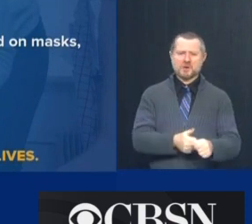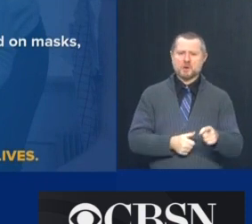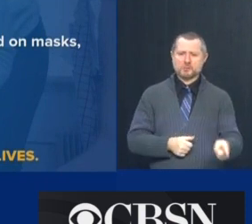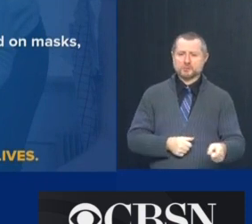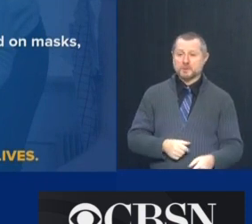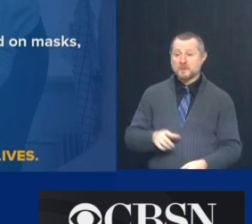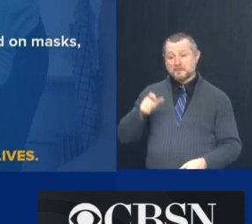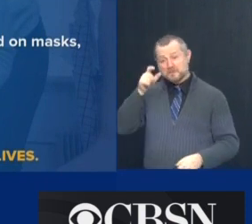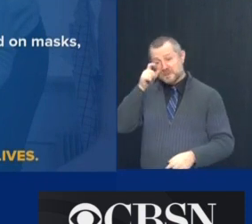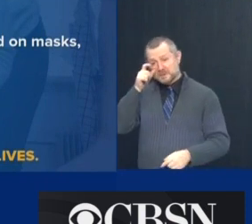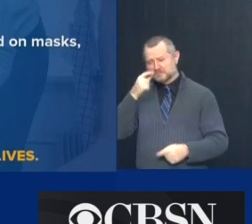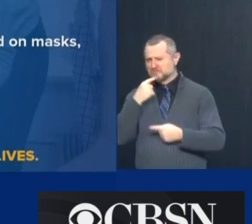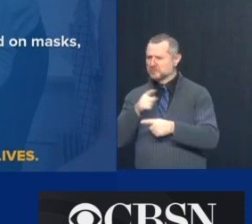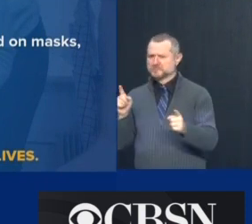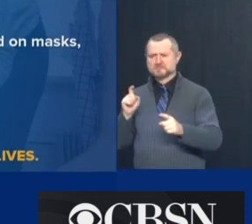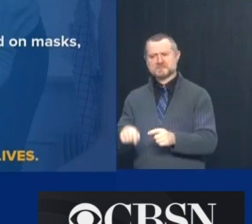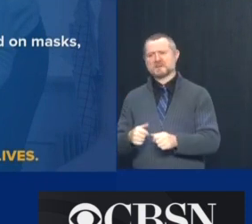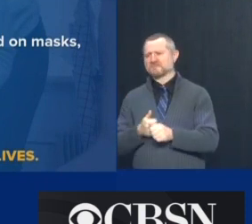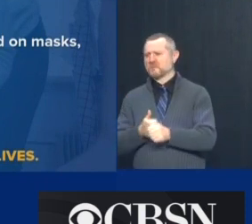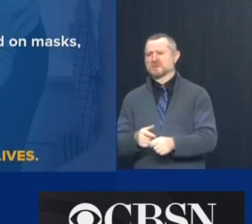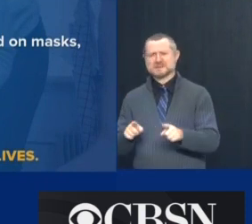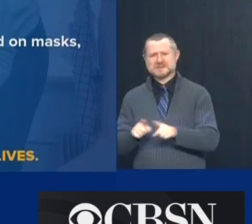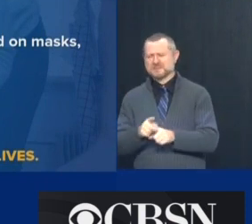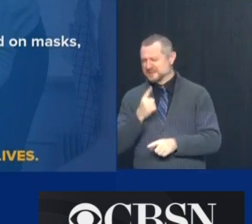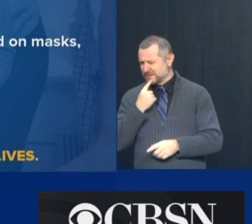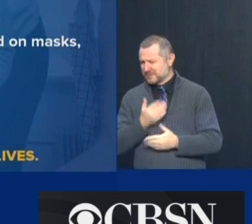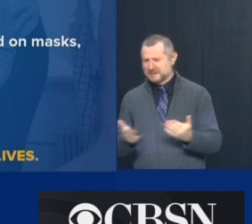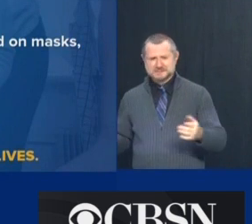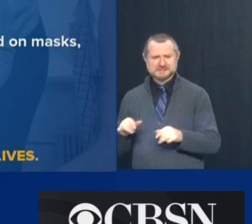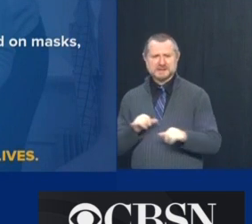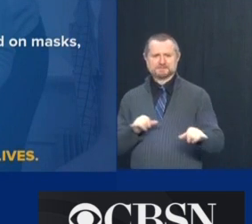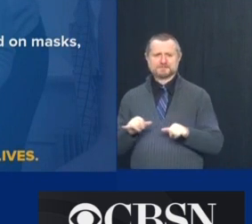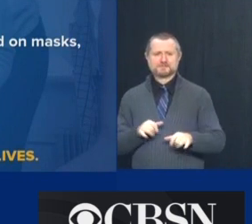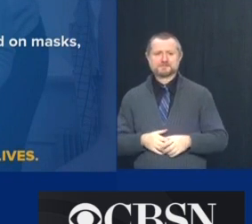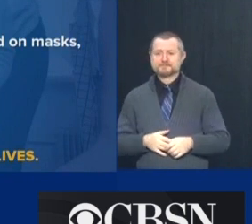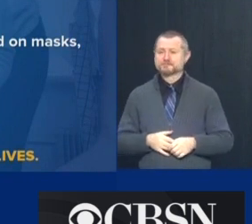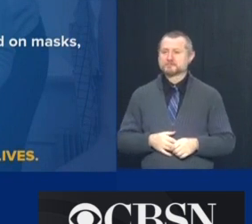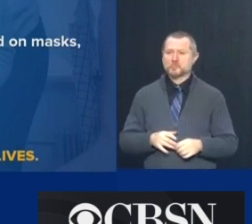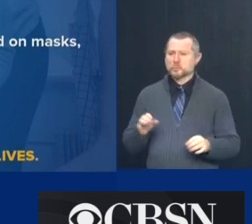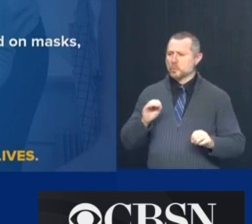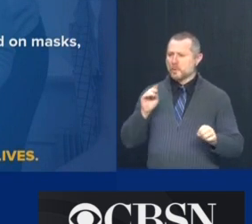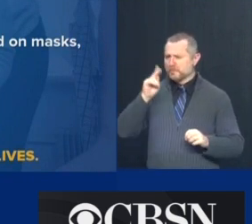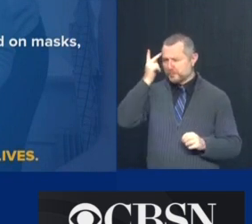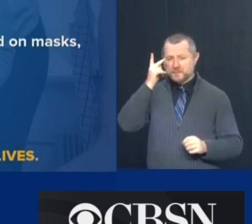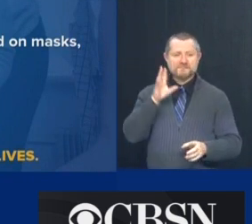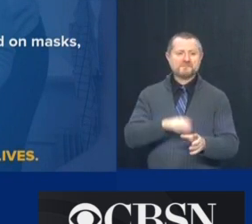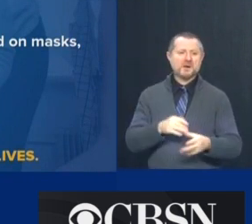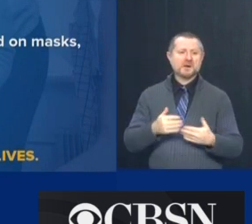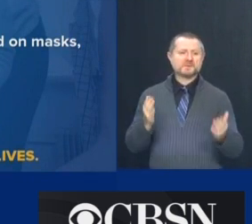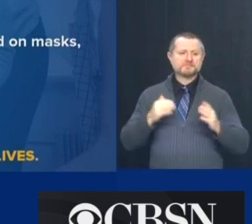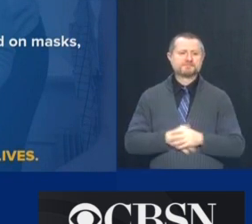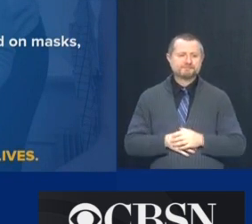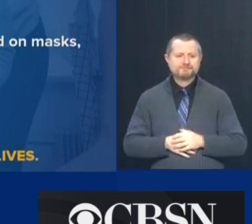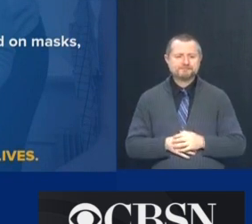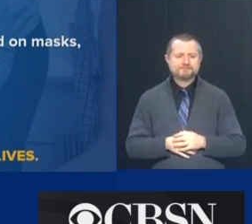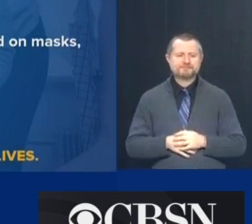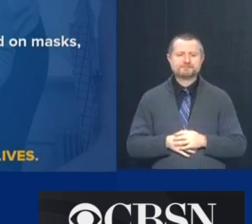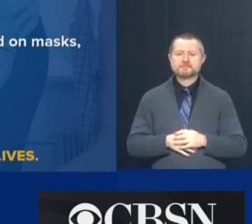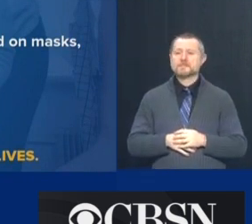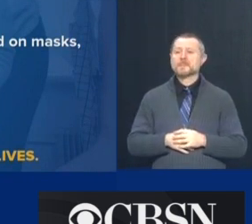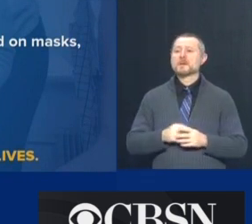Biden's advisors say it's smart, whose politics? Your own